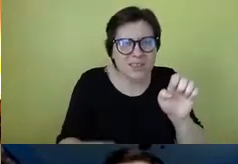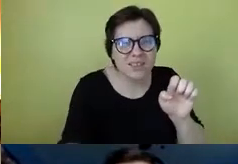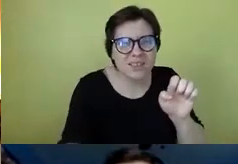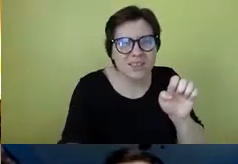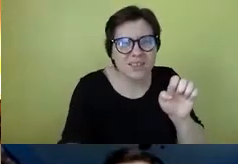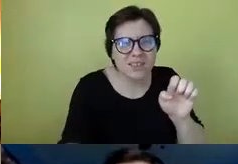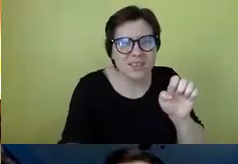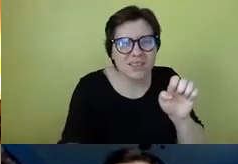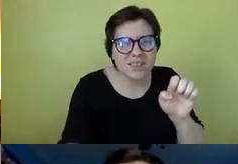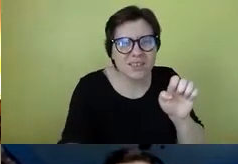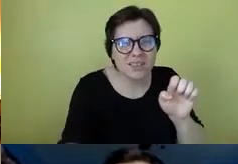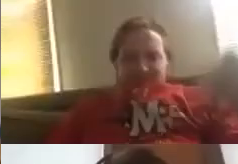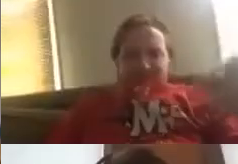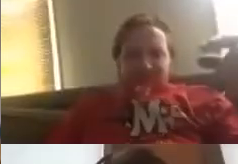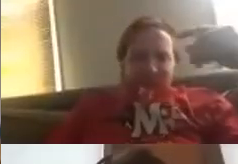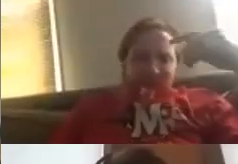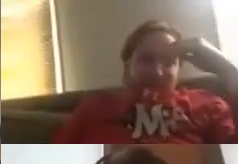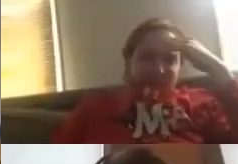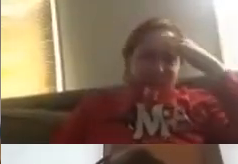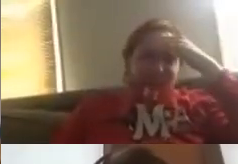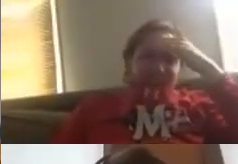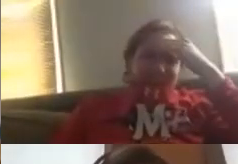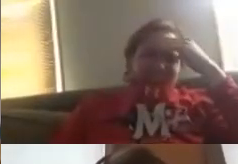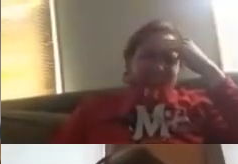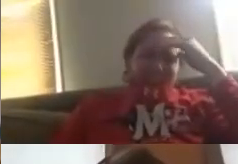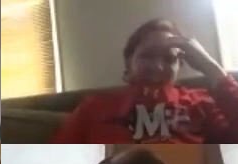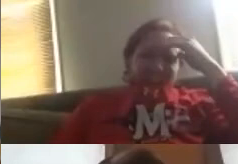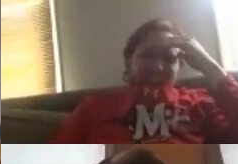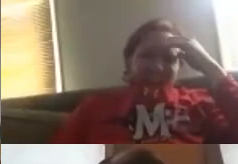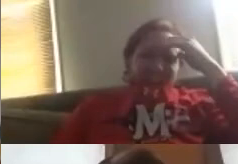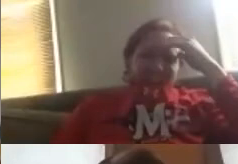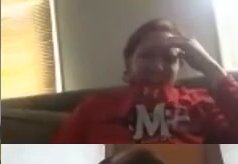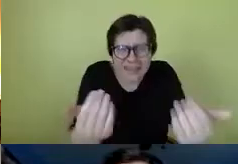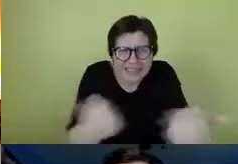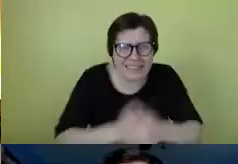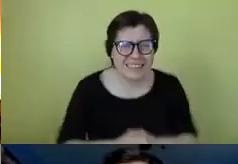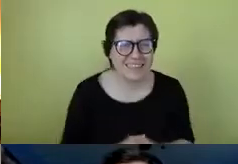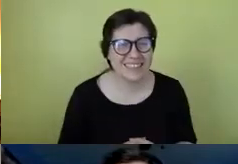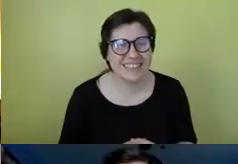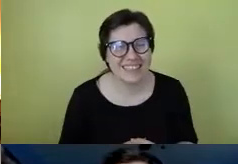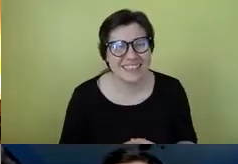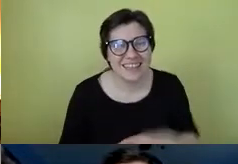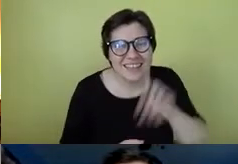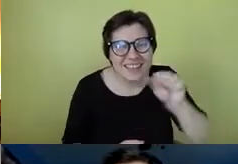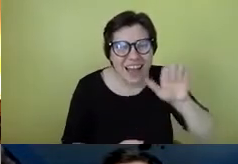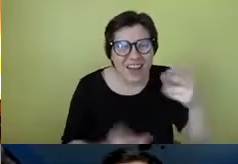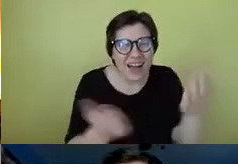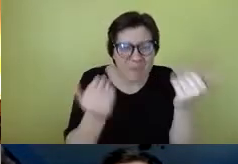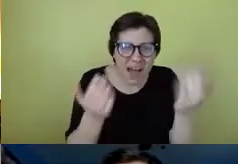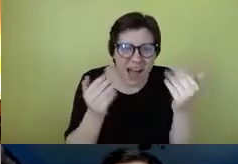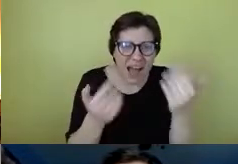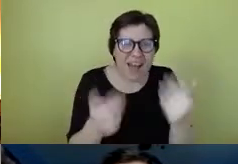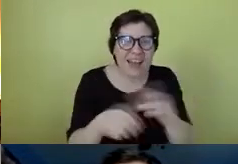Jonathan, unmute her. I'm sorry, I'm not doing my job very well. Unmute her. This is like the raising of Lazarus. Untie